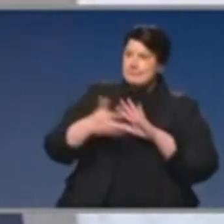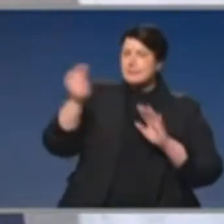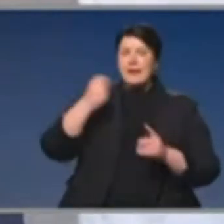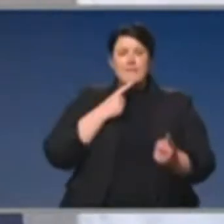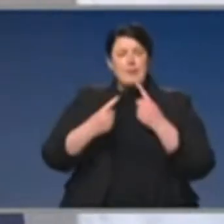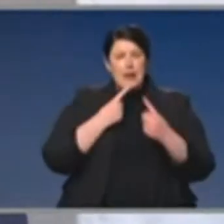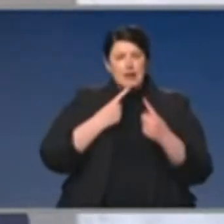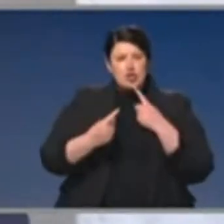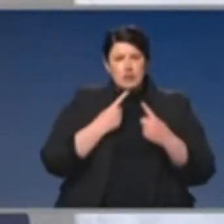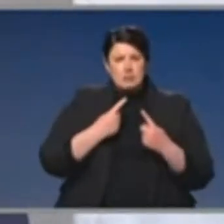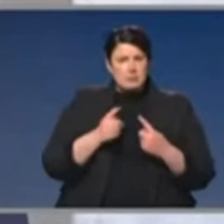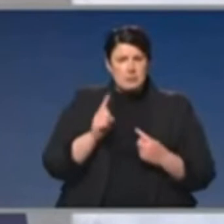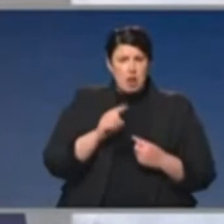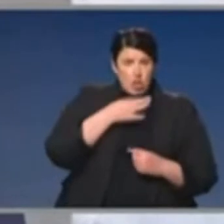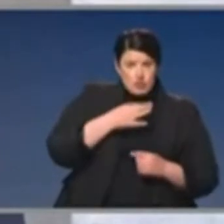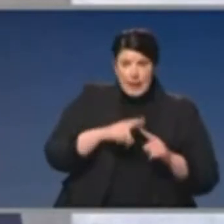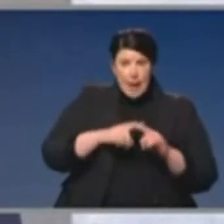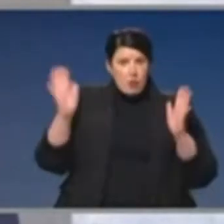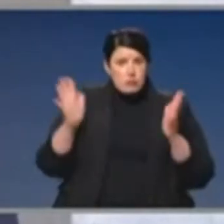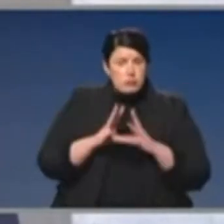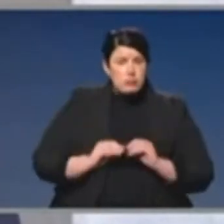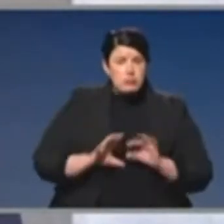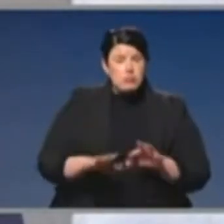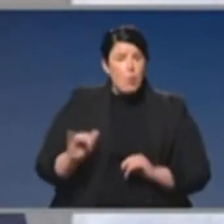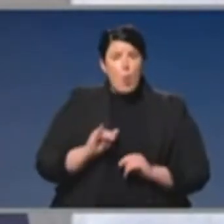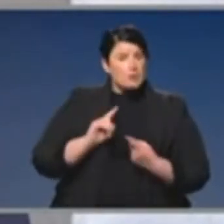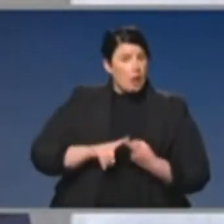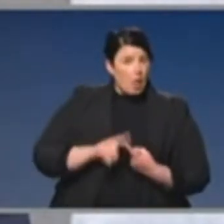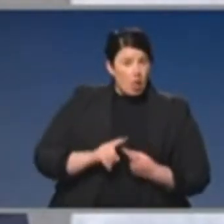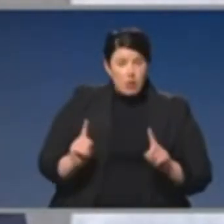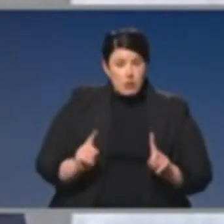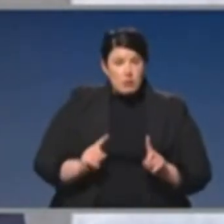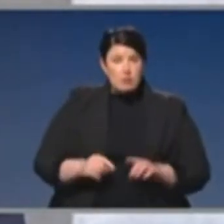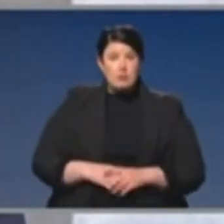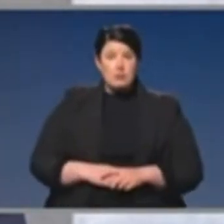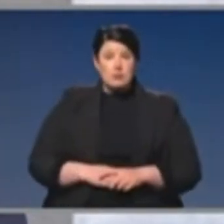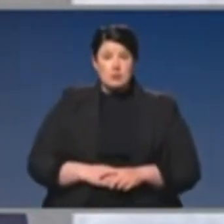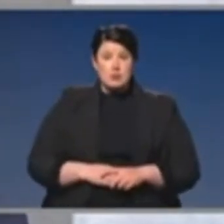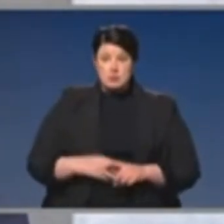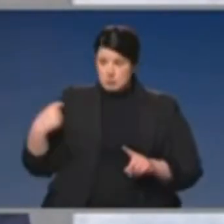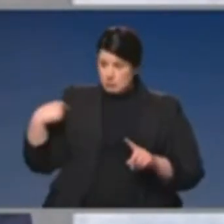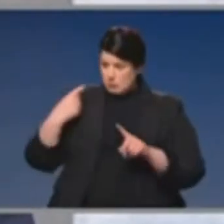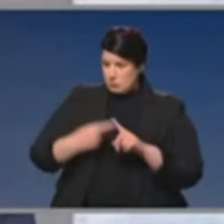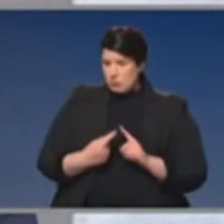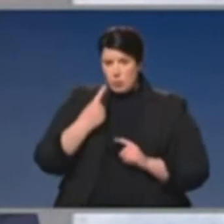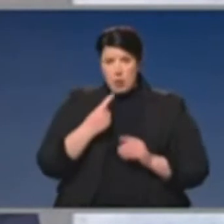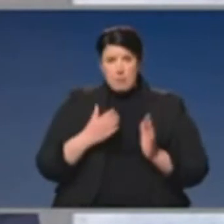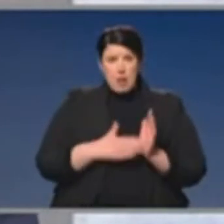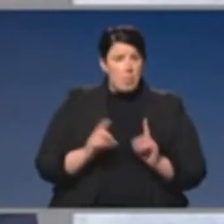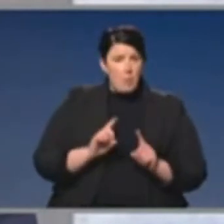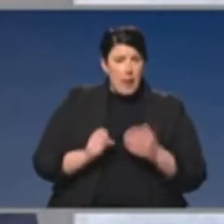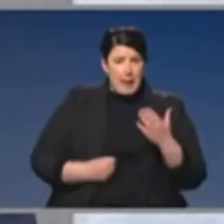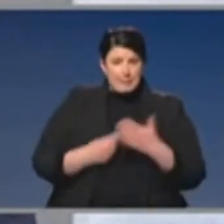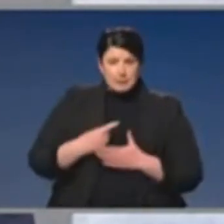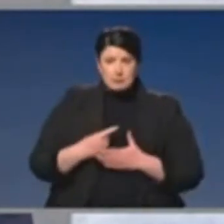Australia. What's the status of that threat now? What's happened subsequent to your announcement, your warning? Has the threat increased?